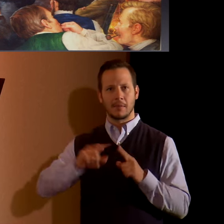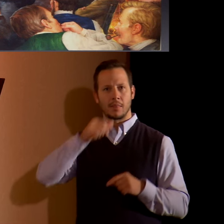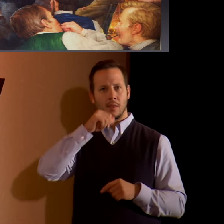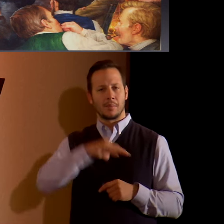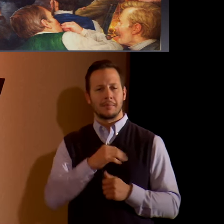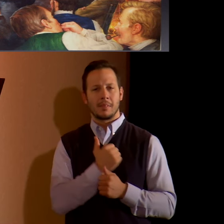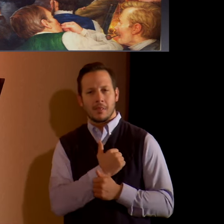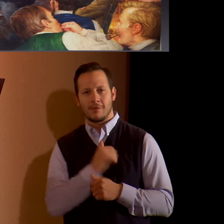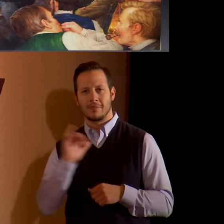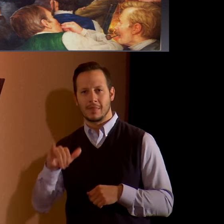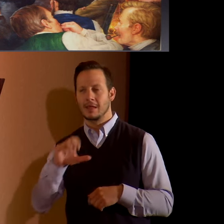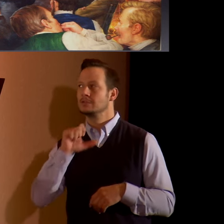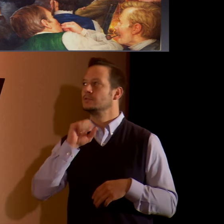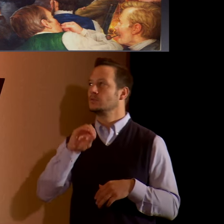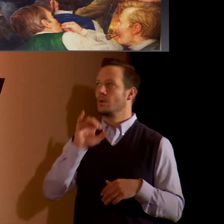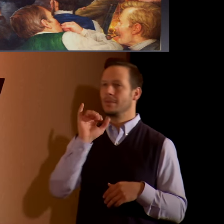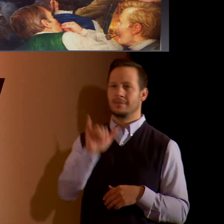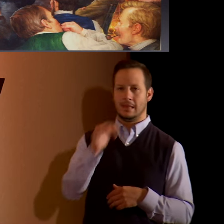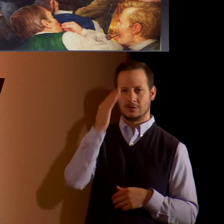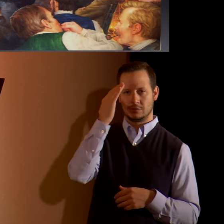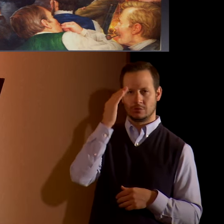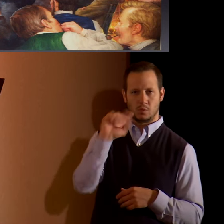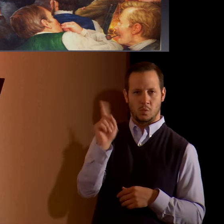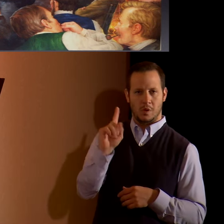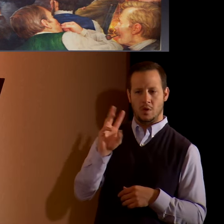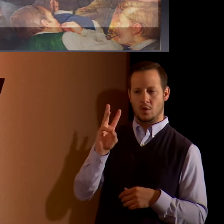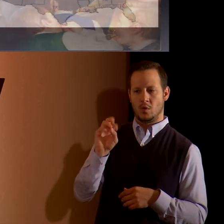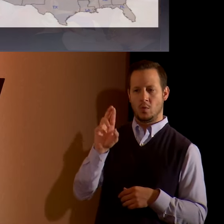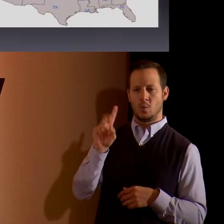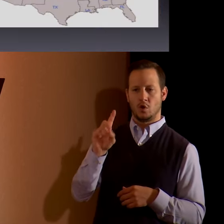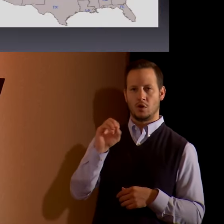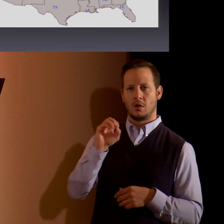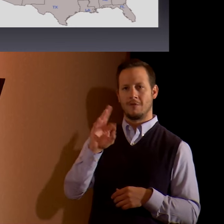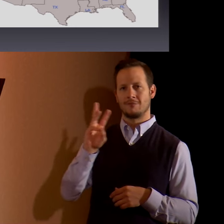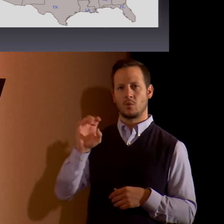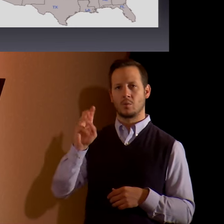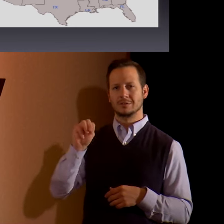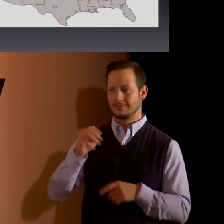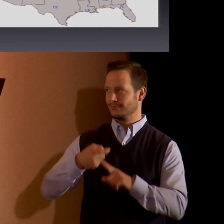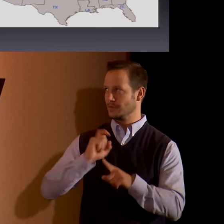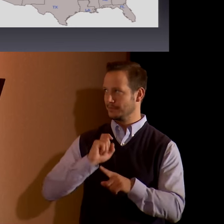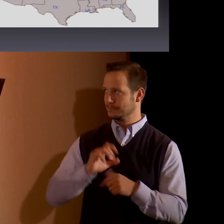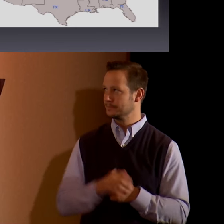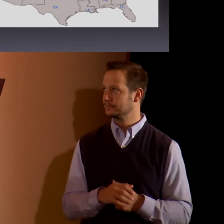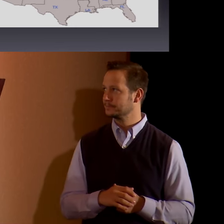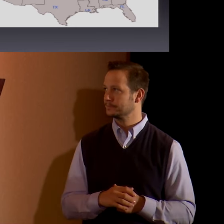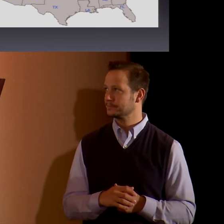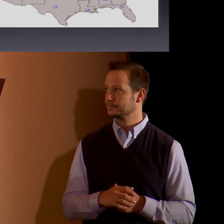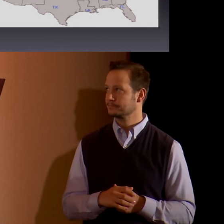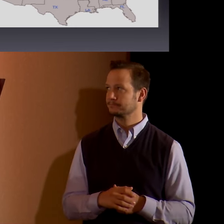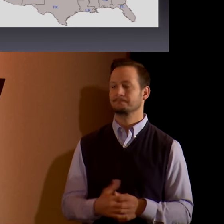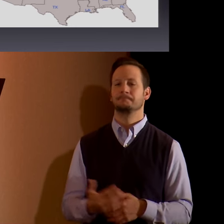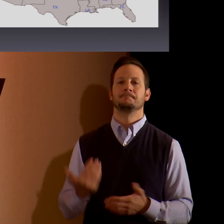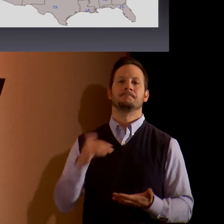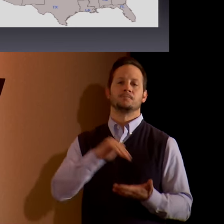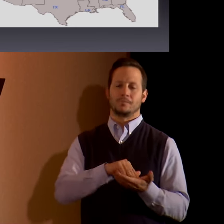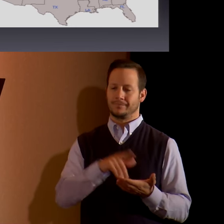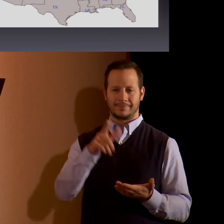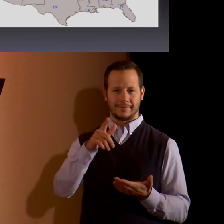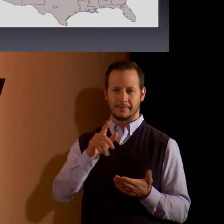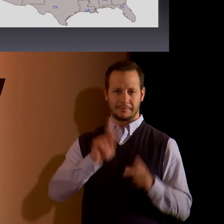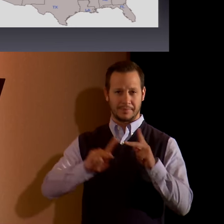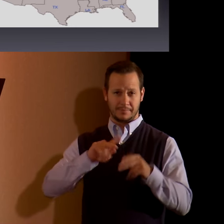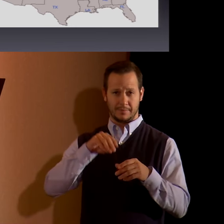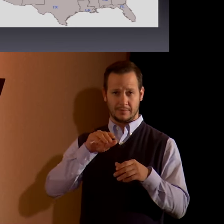folk. And yep, that's where the Word of Wisdom comes from. Sure enough, the sect got run out of